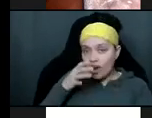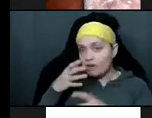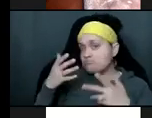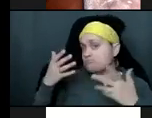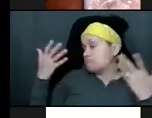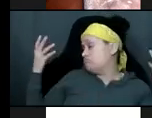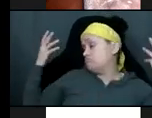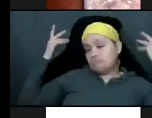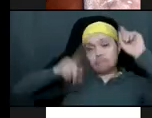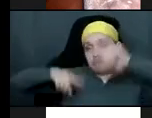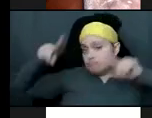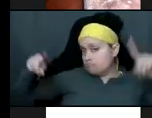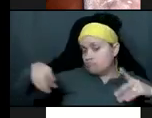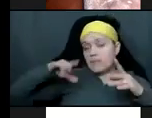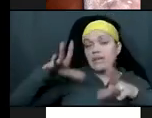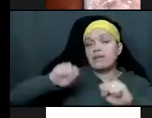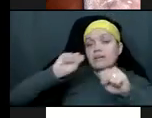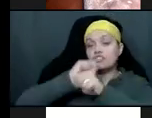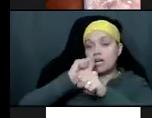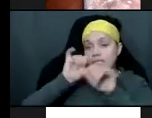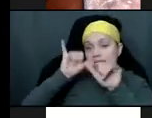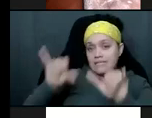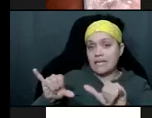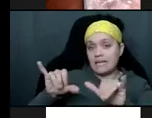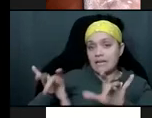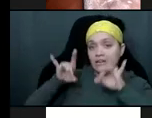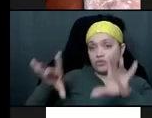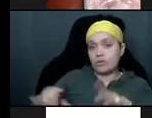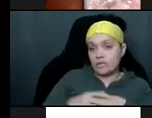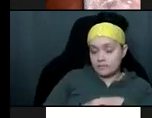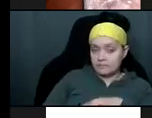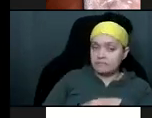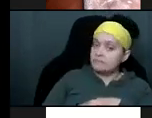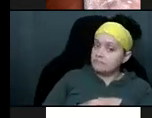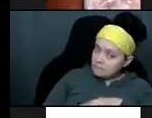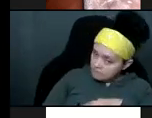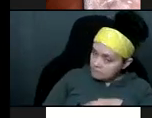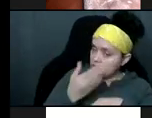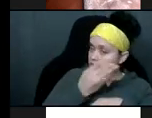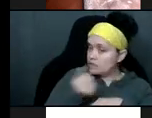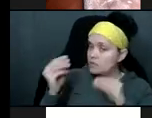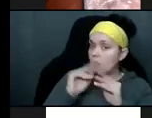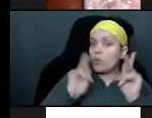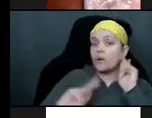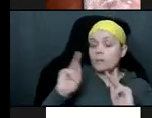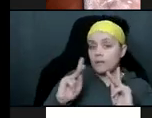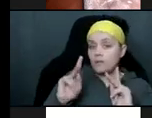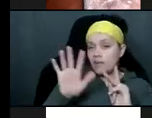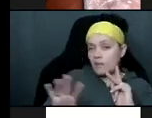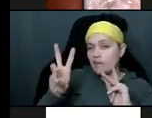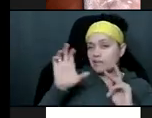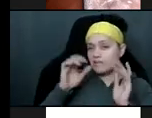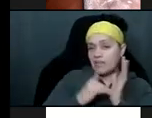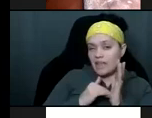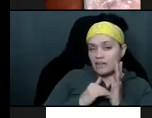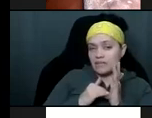whatever. They get jobs and they stay in Australia. So it's quite a few more people, about 600,000,